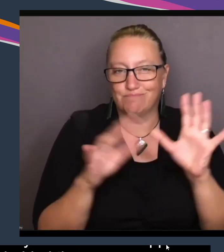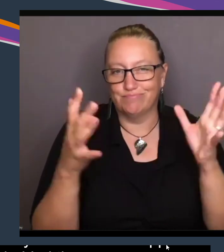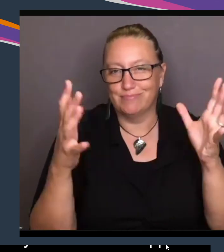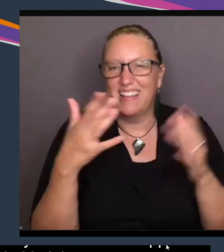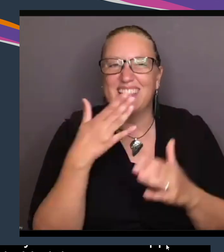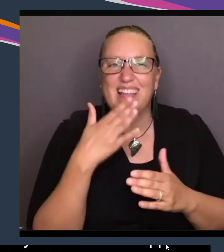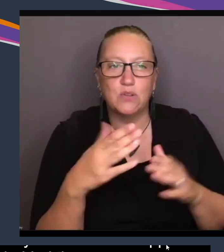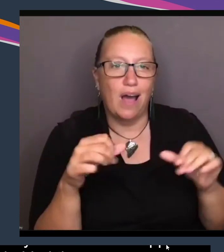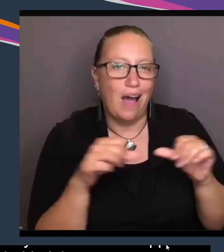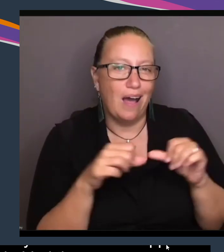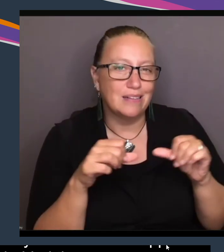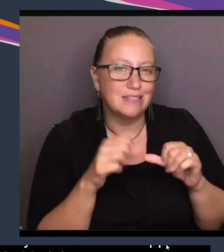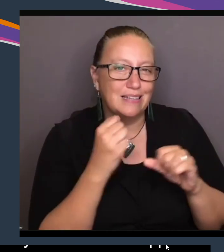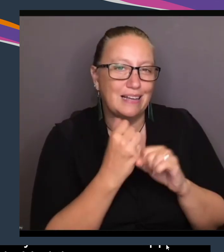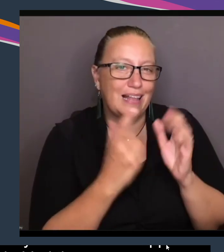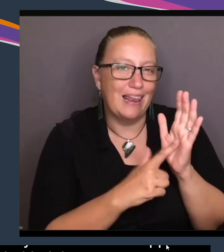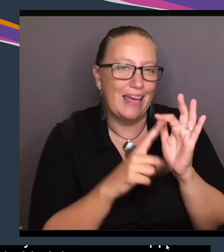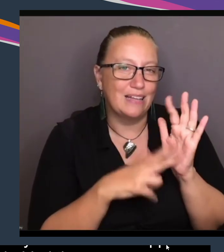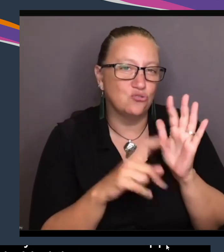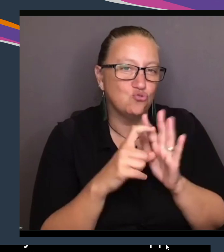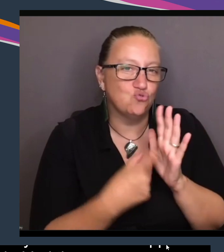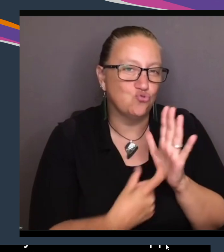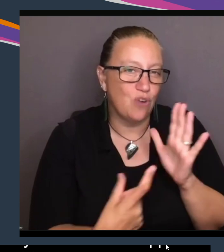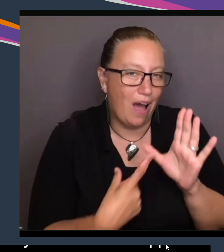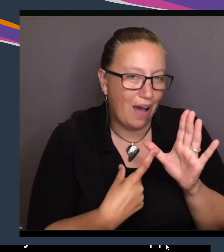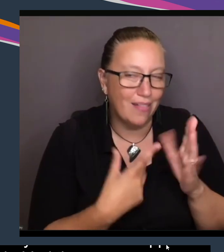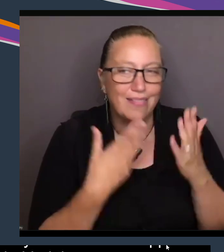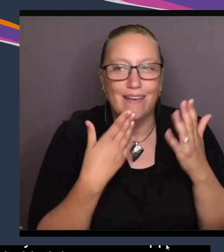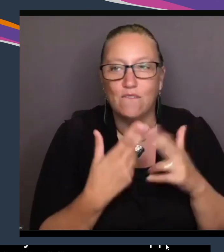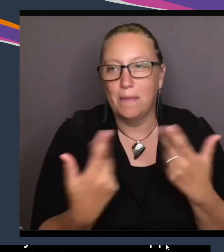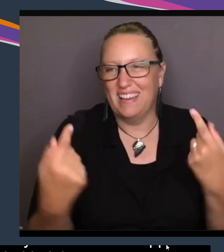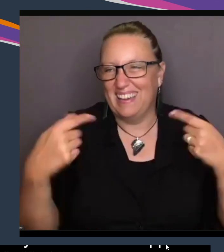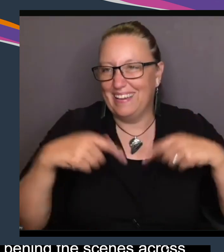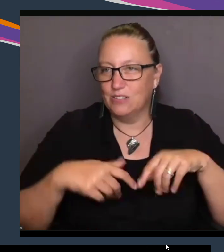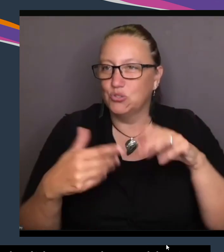Auntie Glendra, sorry. Thank you for being here.